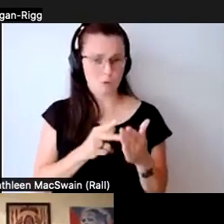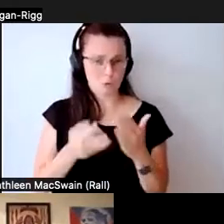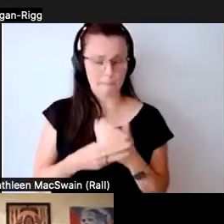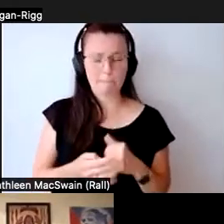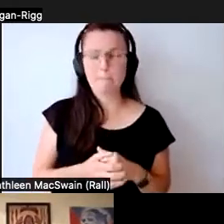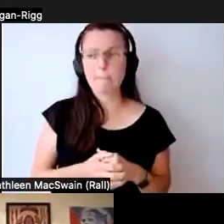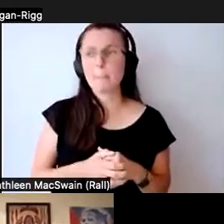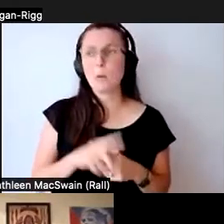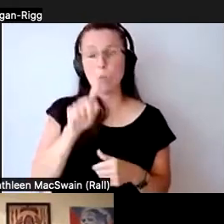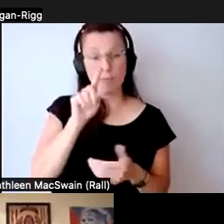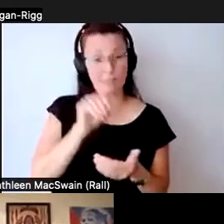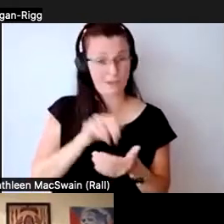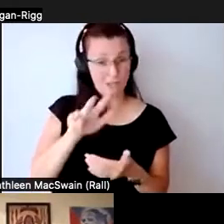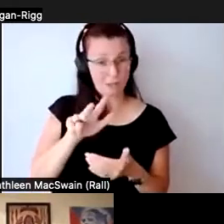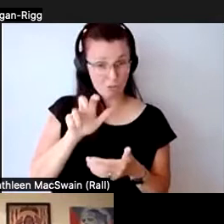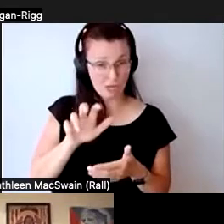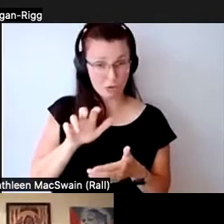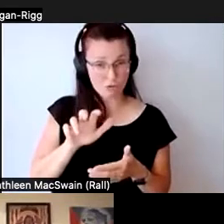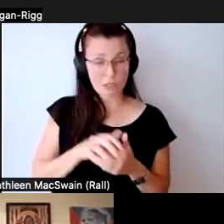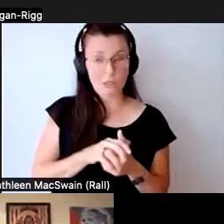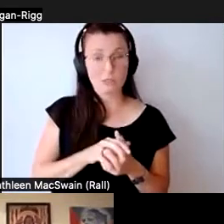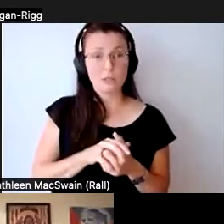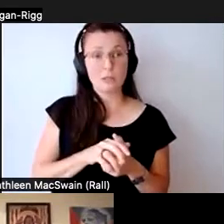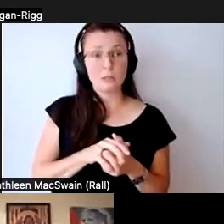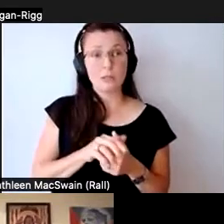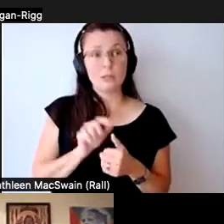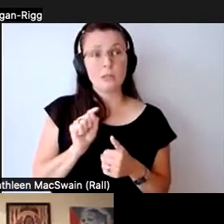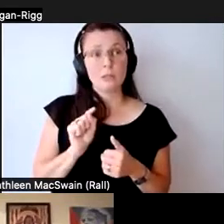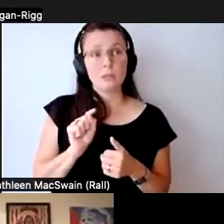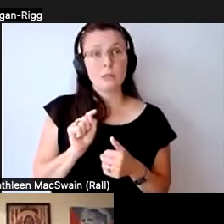over 22,000